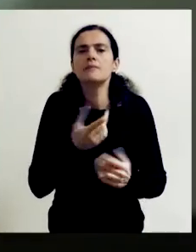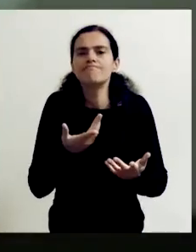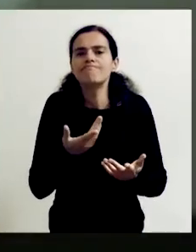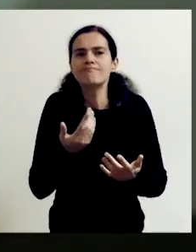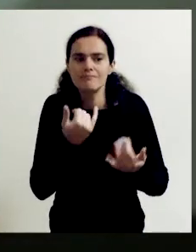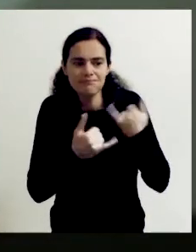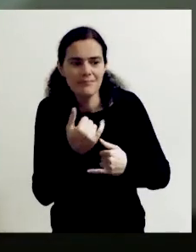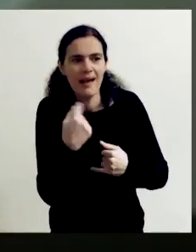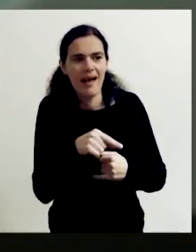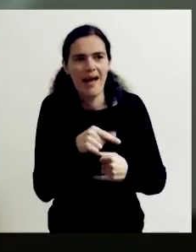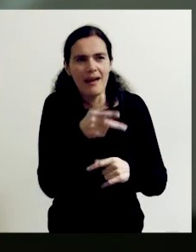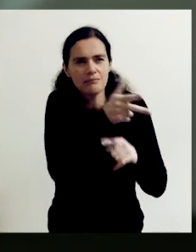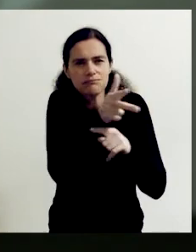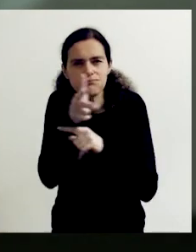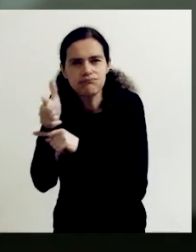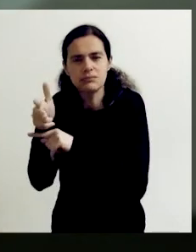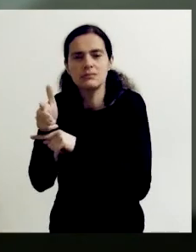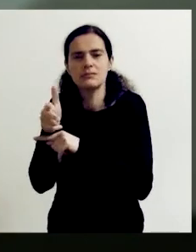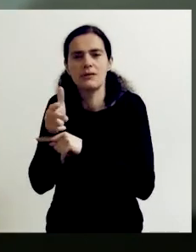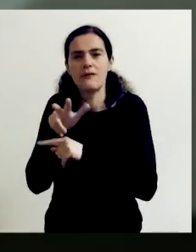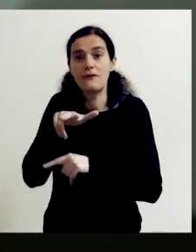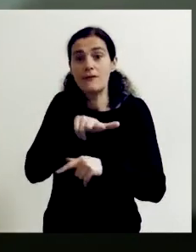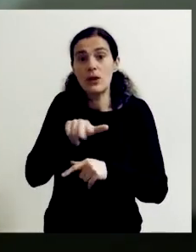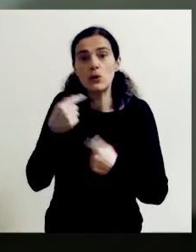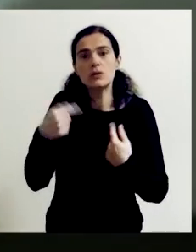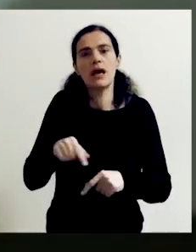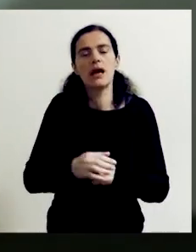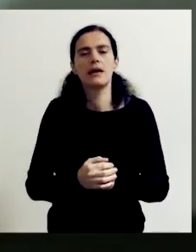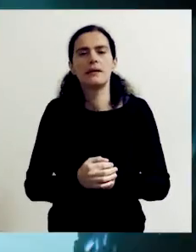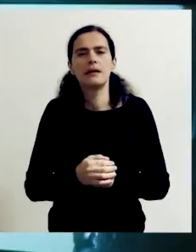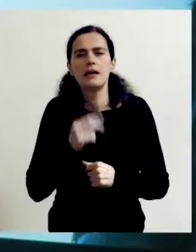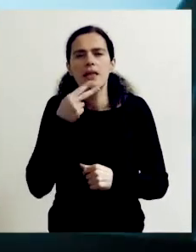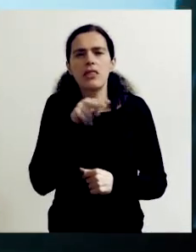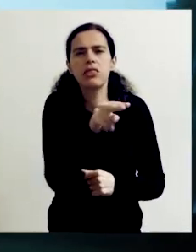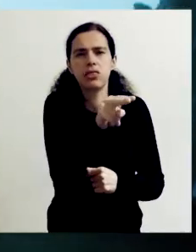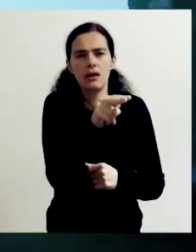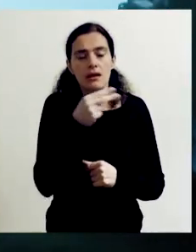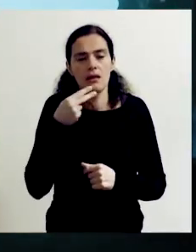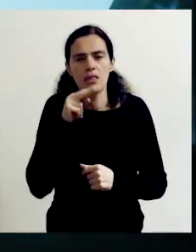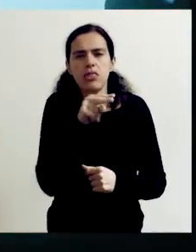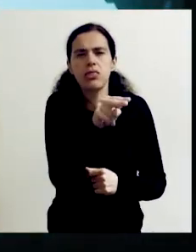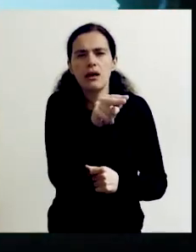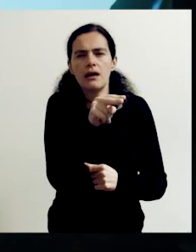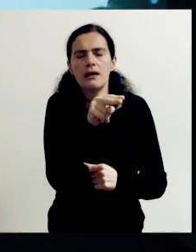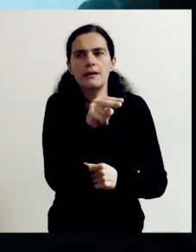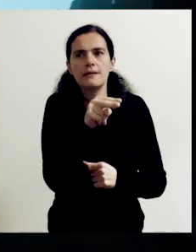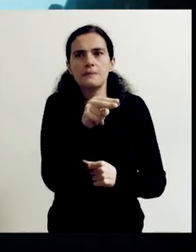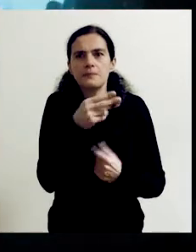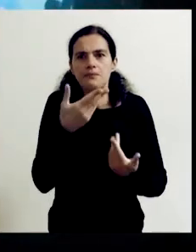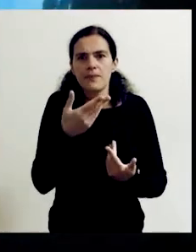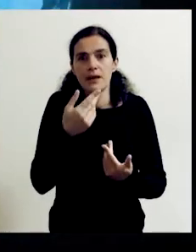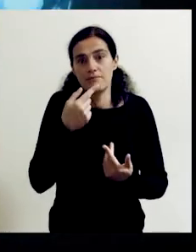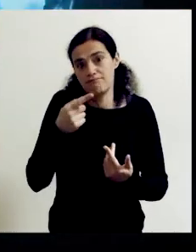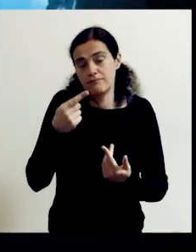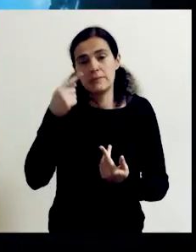United States. But for instance, you have images or footage on the video of snakes.